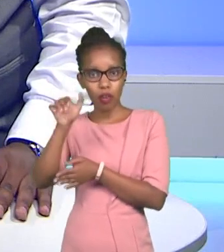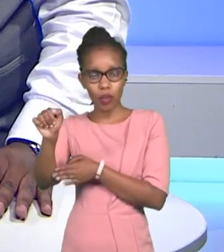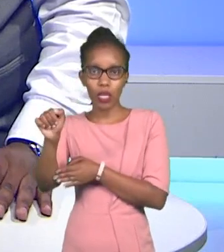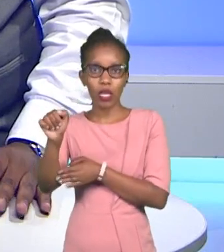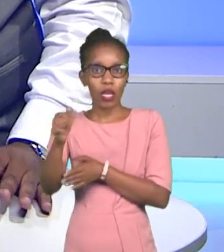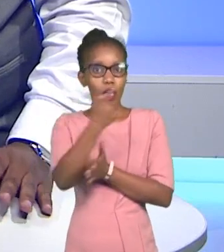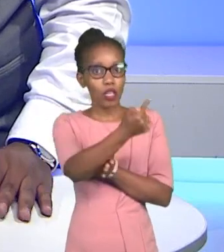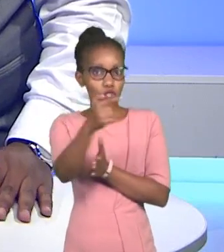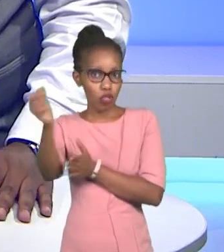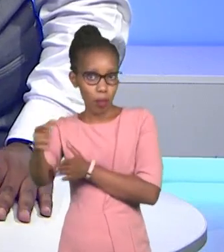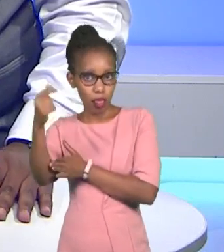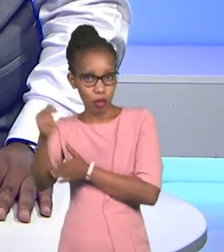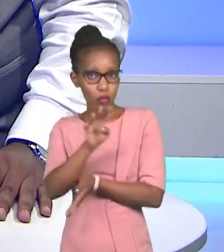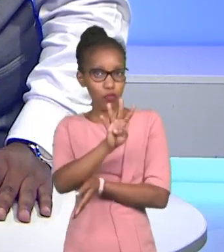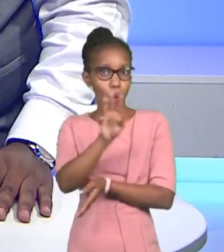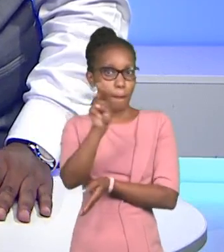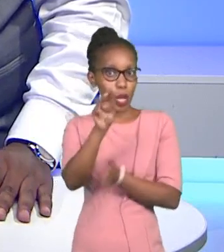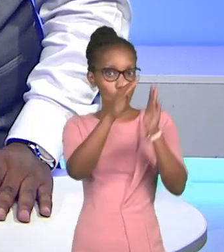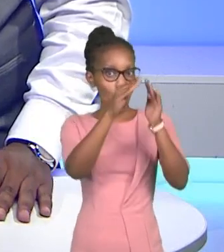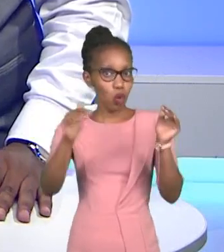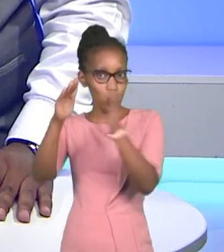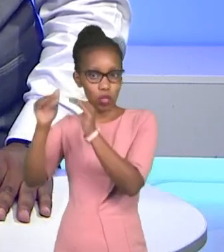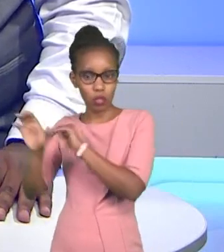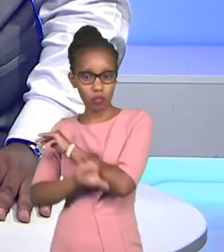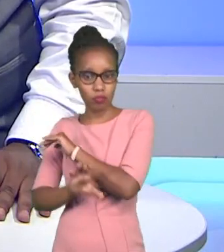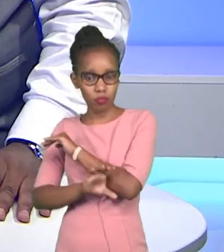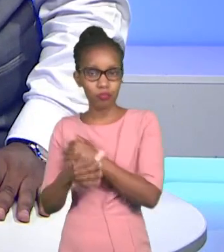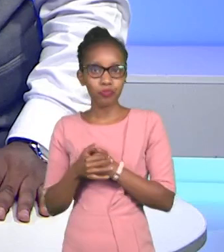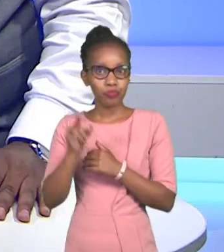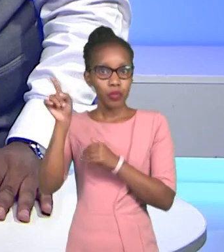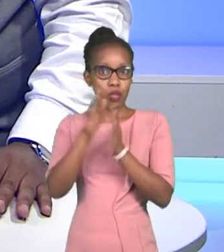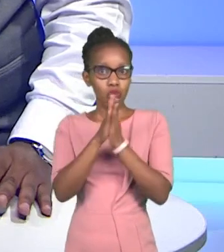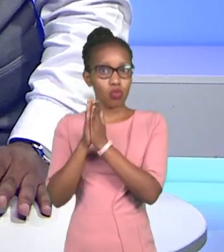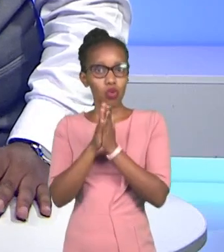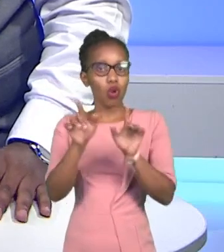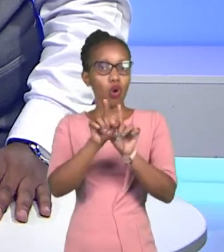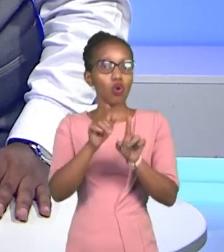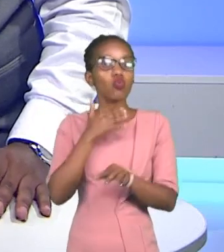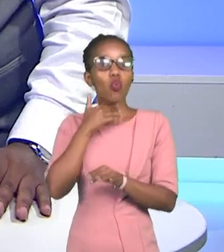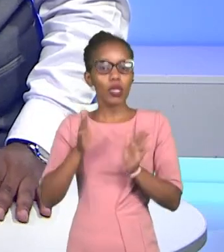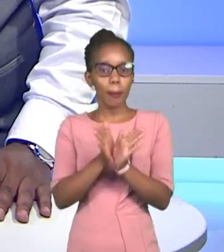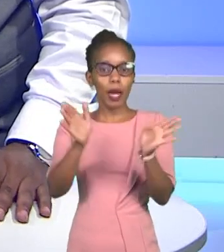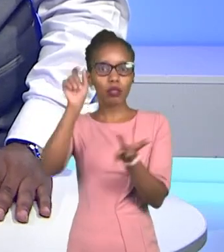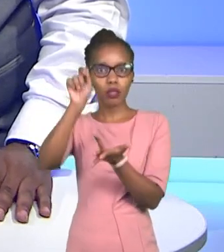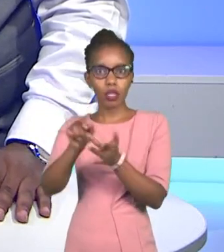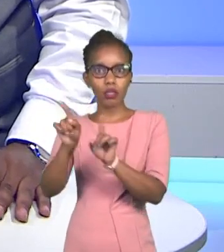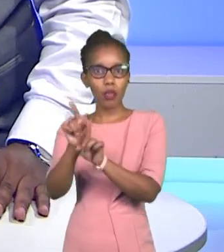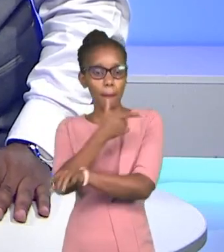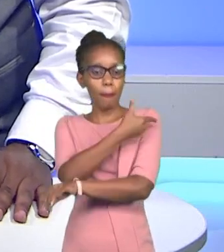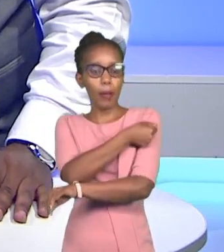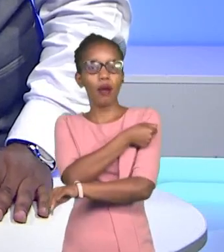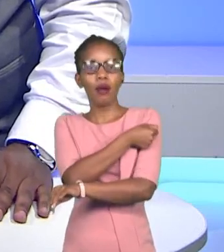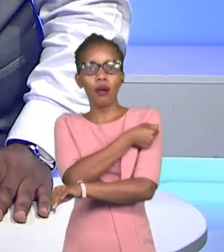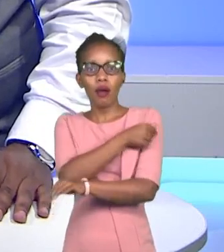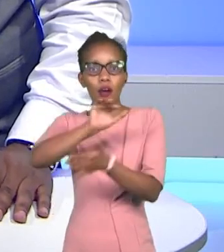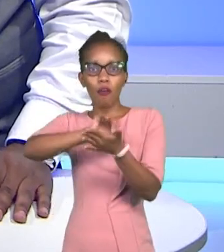shillings per month to 4 million households in the country. As Joel Chacha reports, they also want a mass testing and vaccination campaign